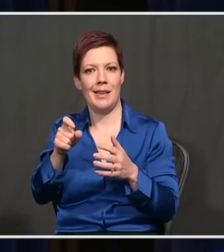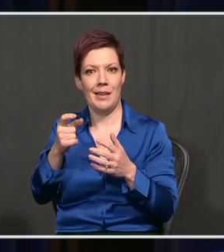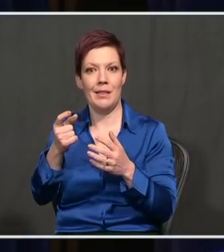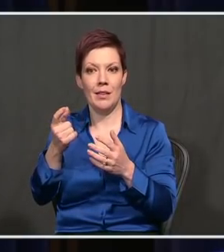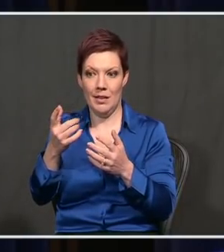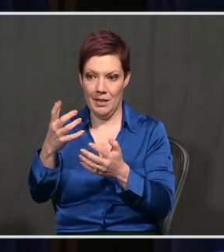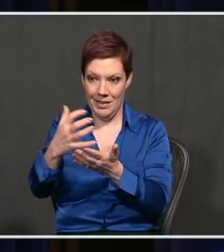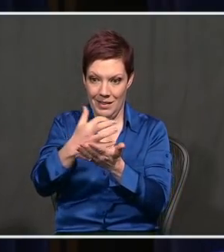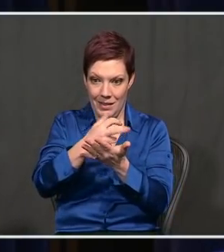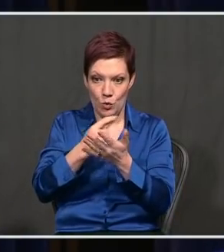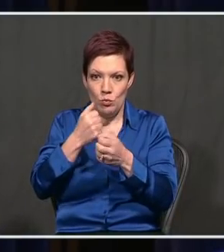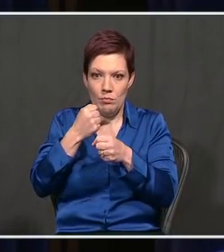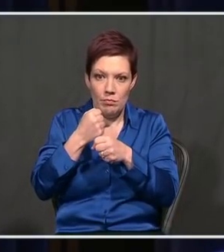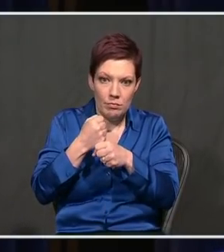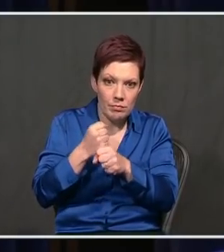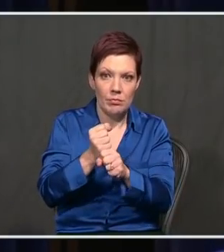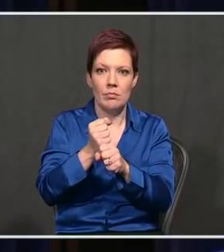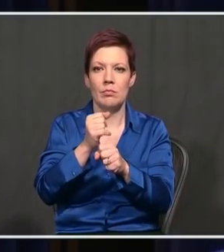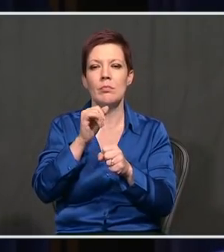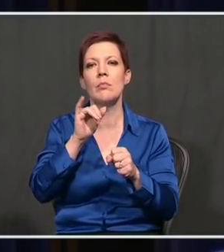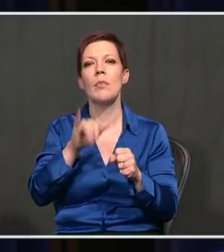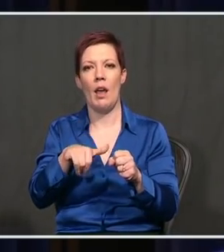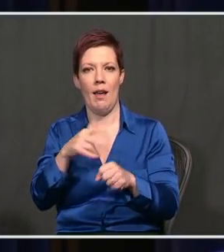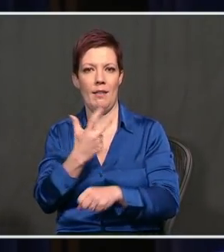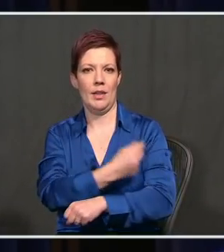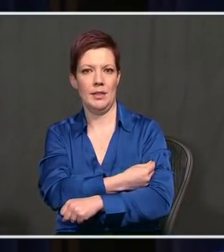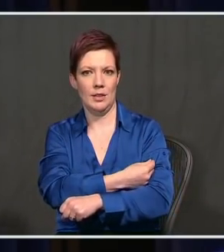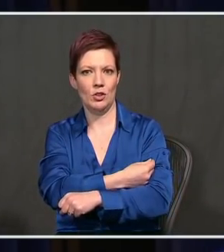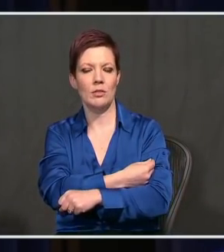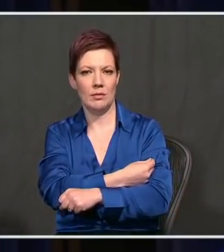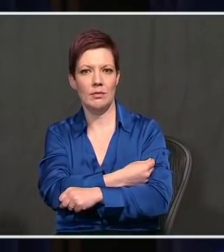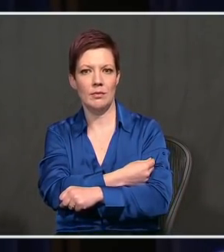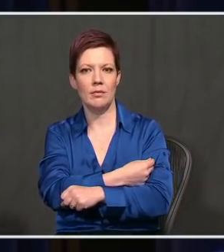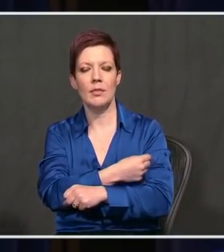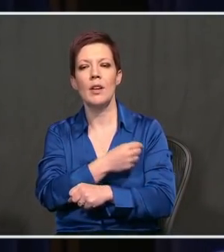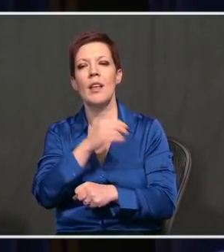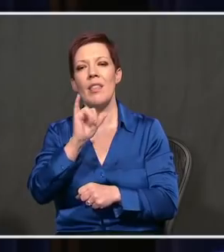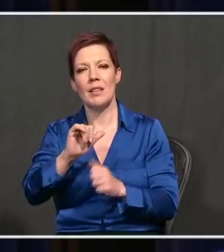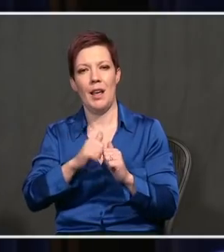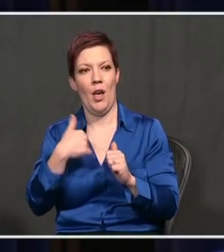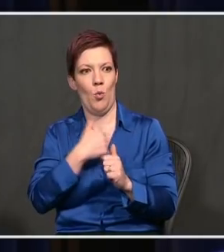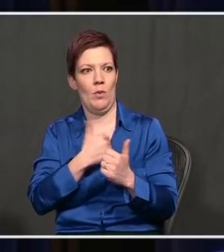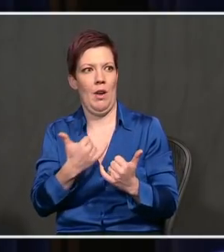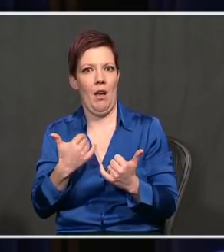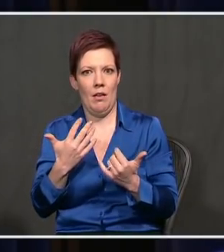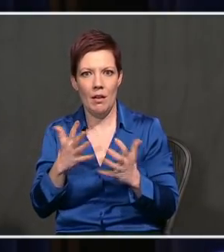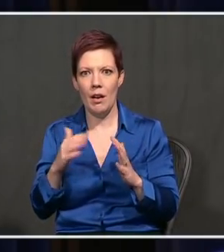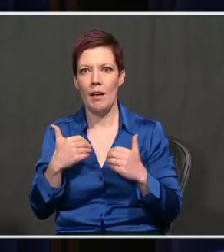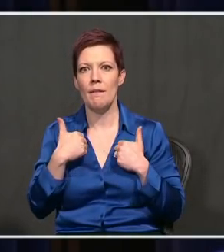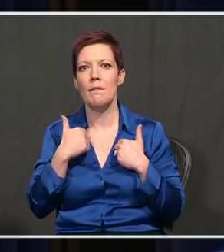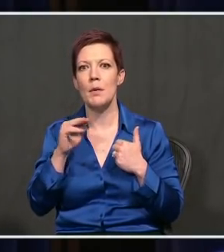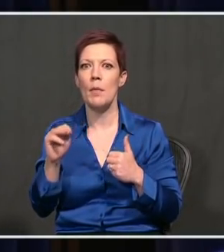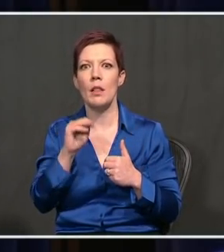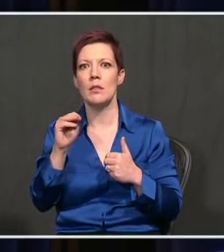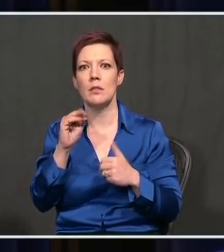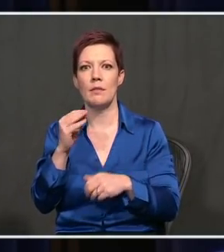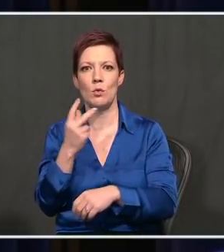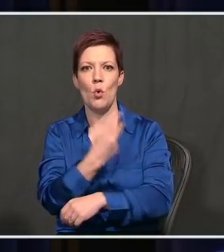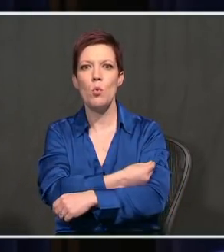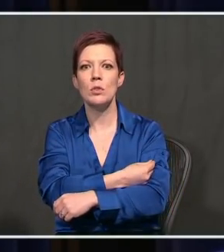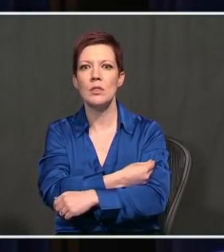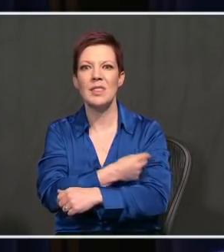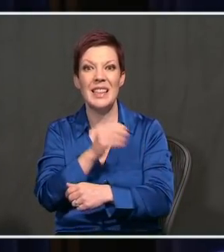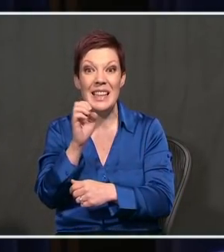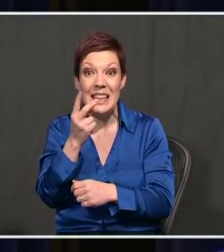drive the speed of manufacturing. That's how we're able to have millions of doses of vaccine before the vaccines are